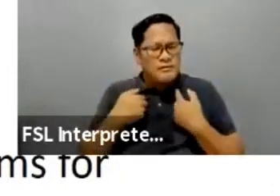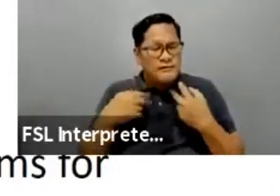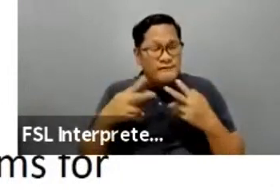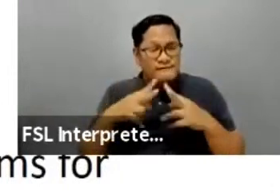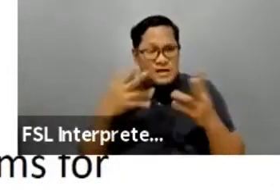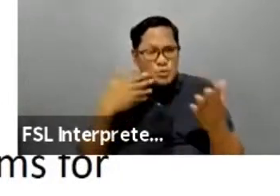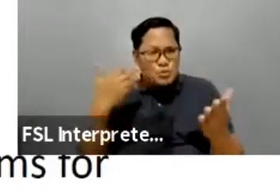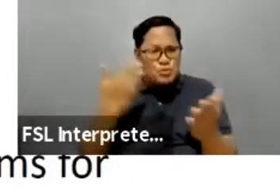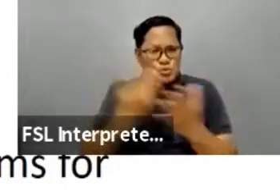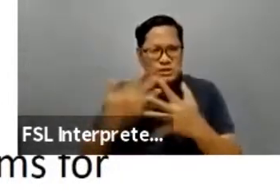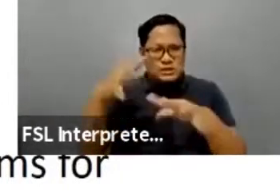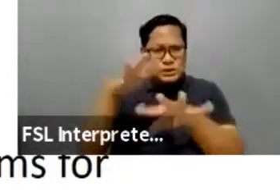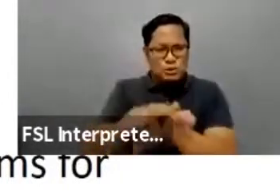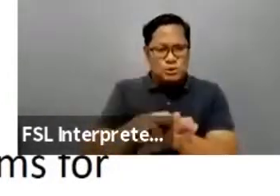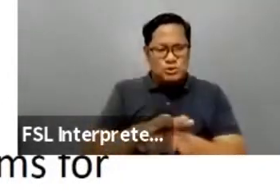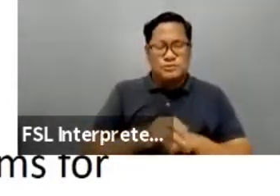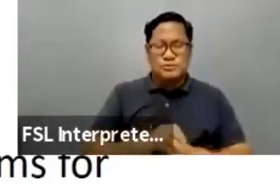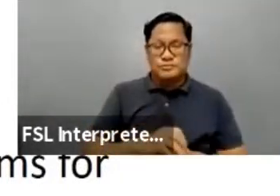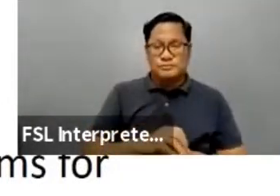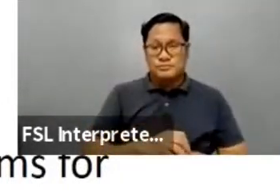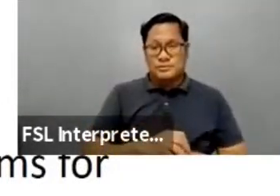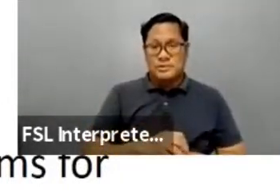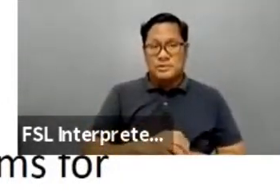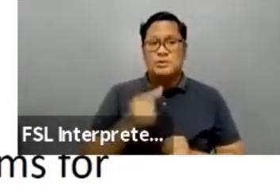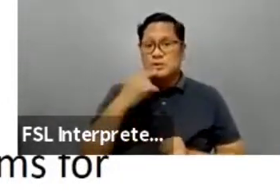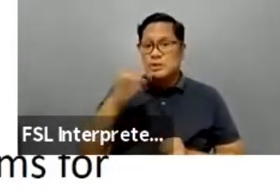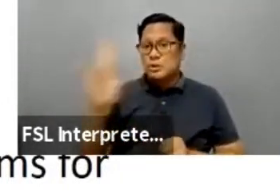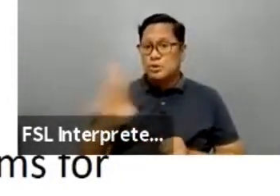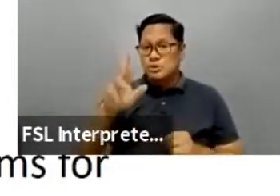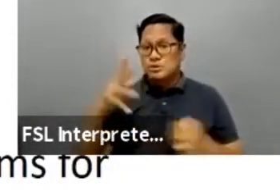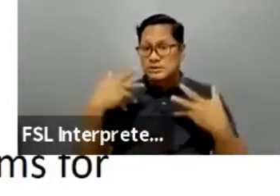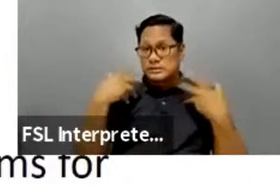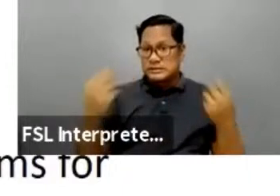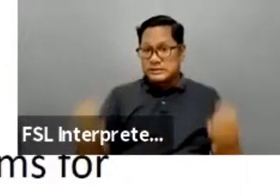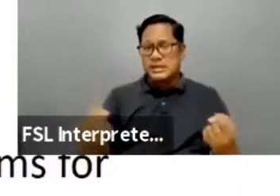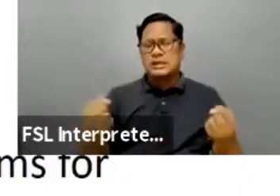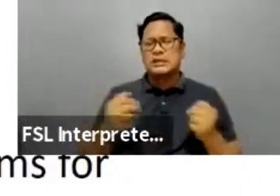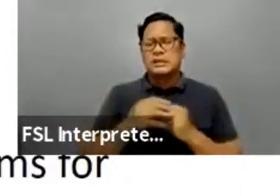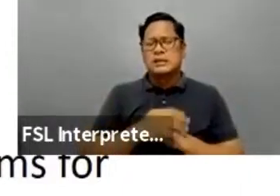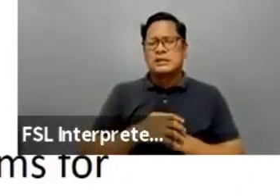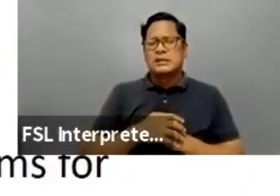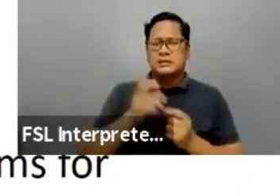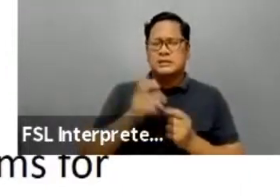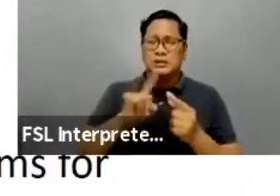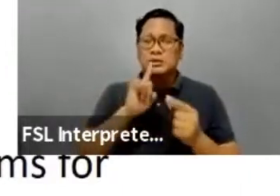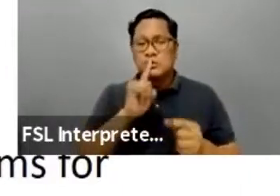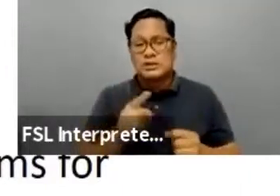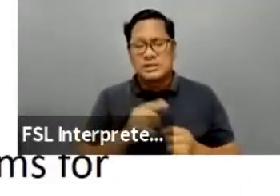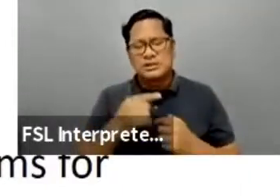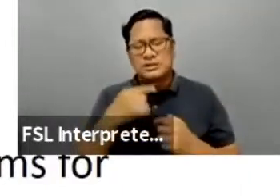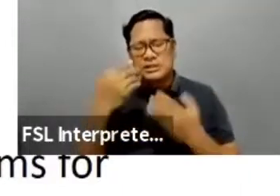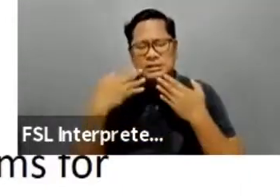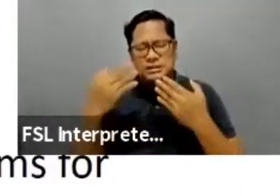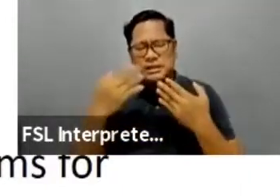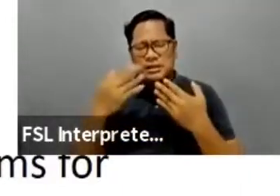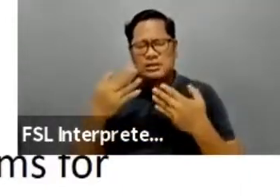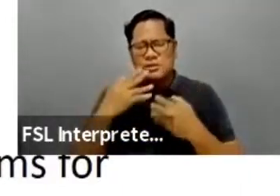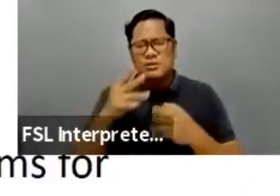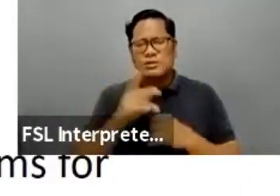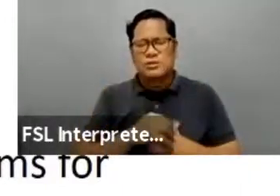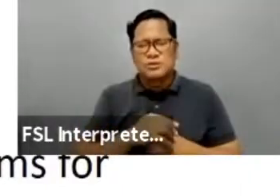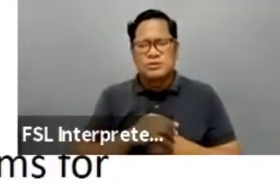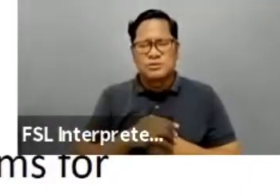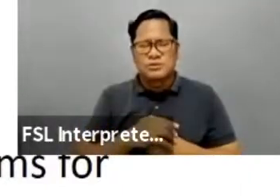good integration. So use the strengths of a devolved system and complement it, because the issue here is